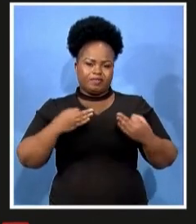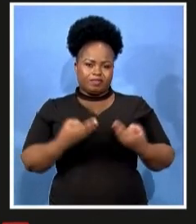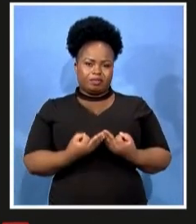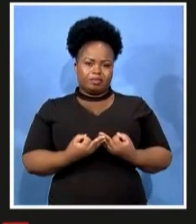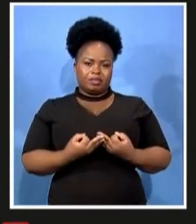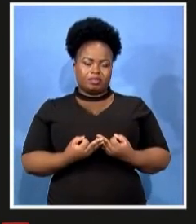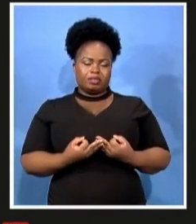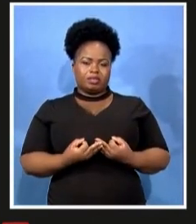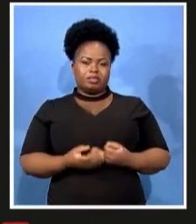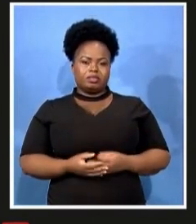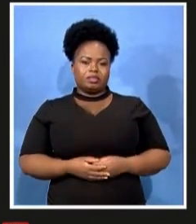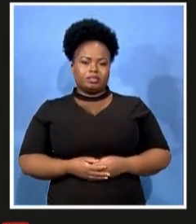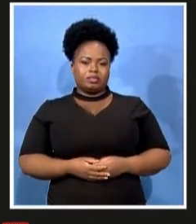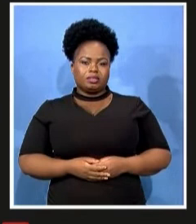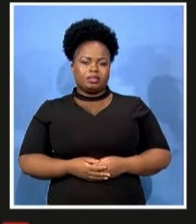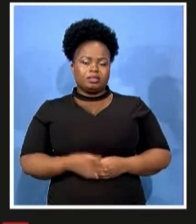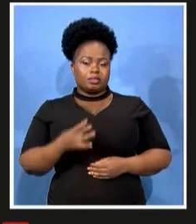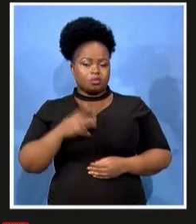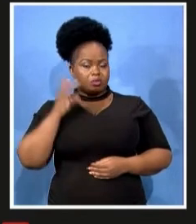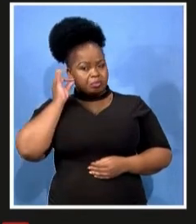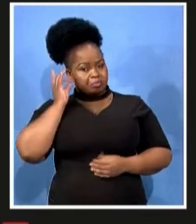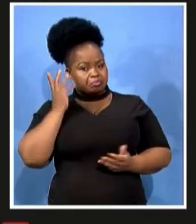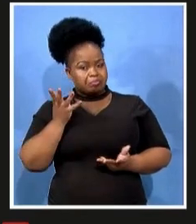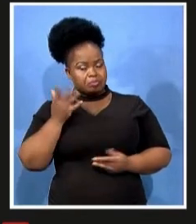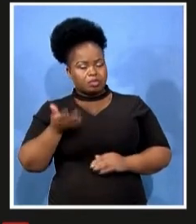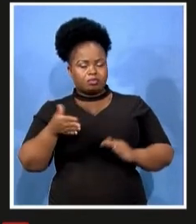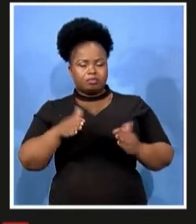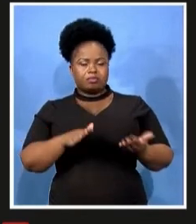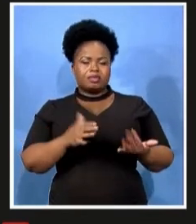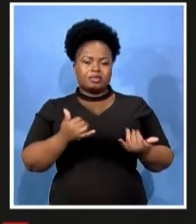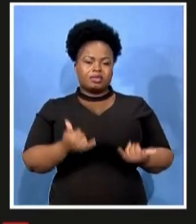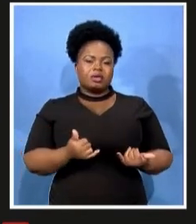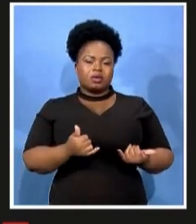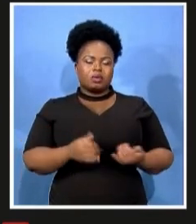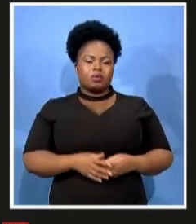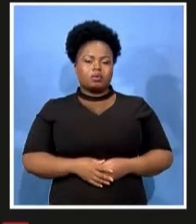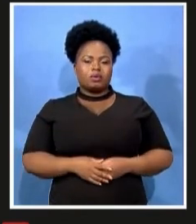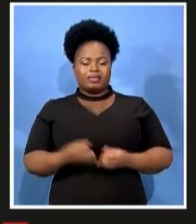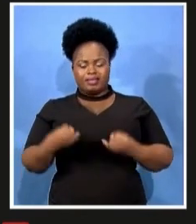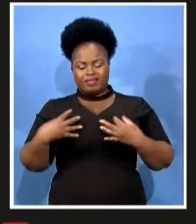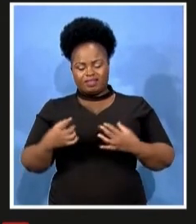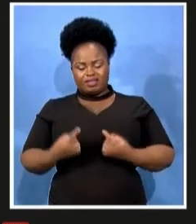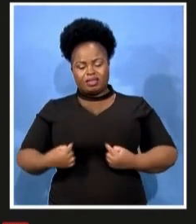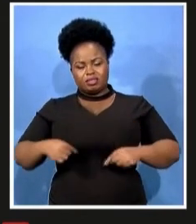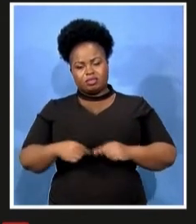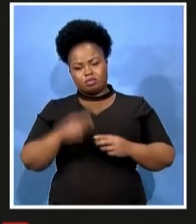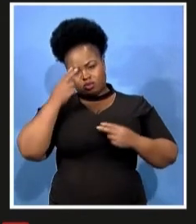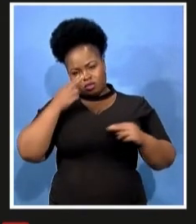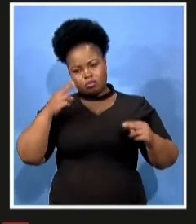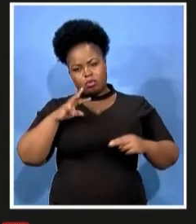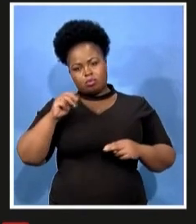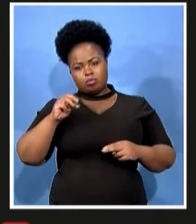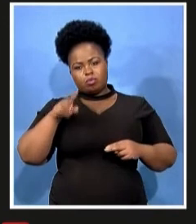that had donated and given us honorable. Thanks.